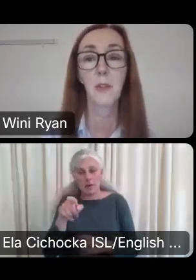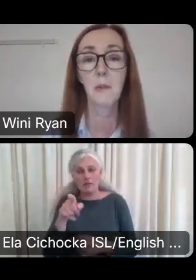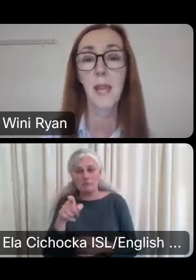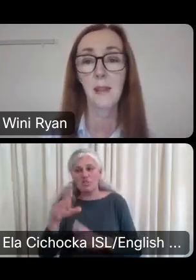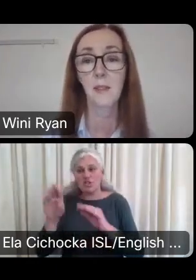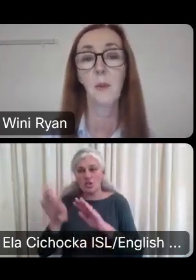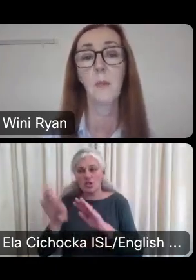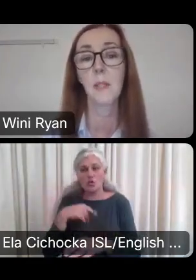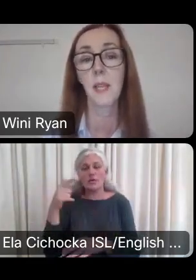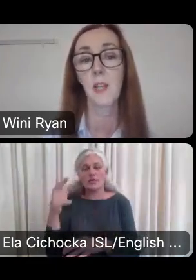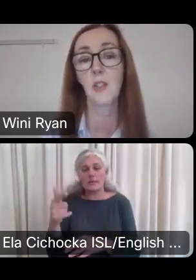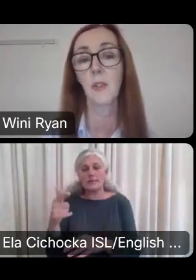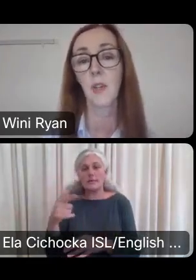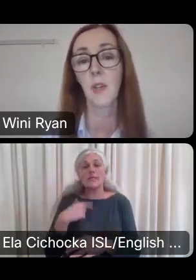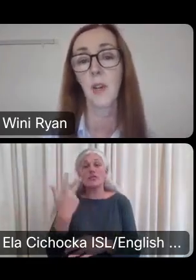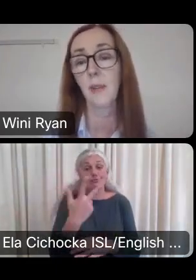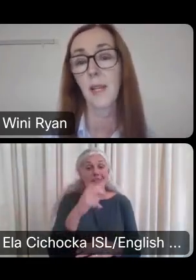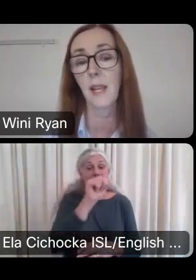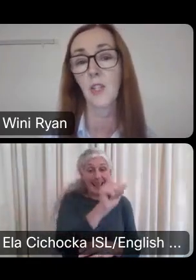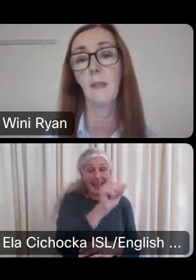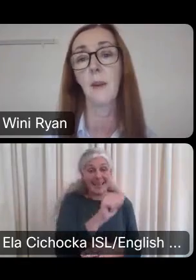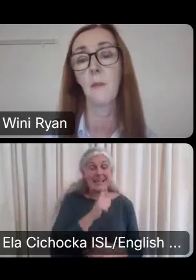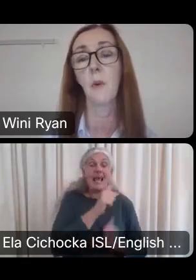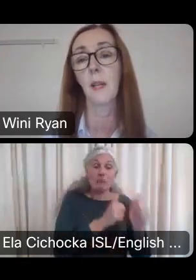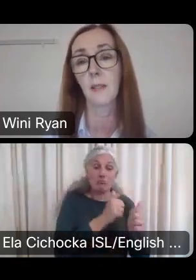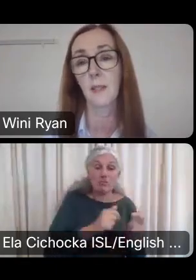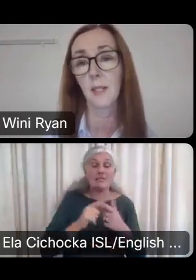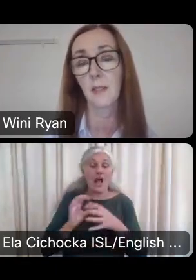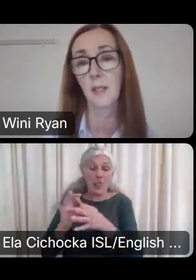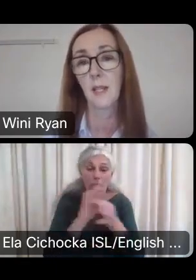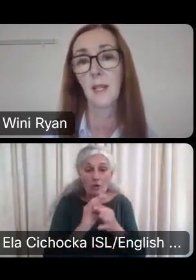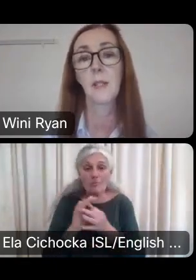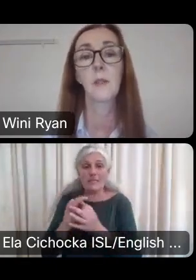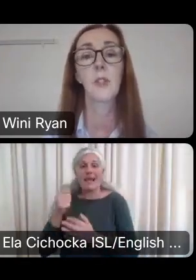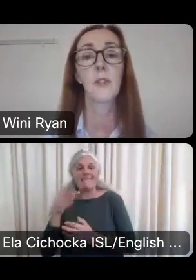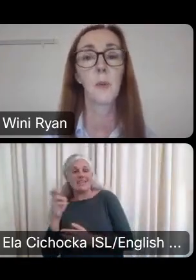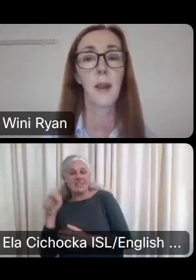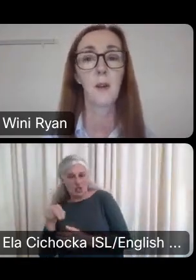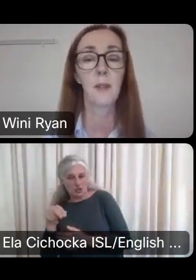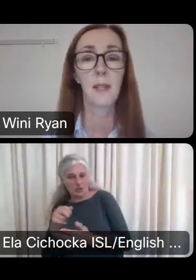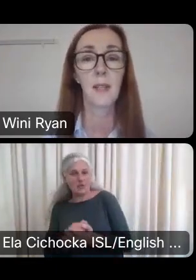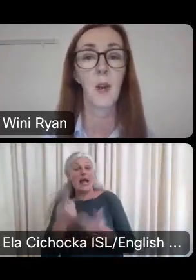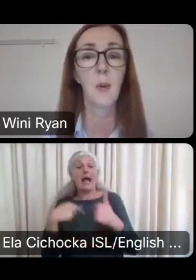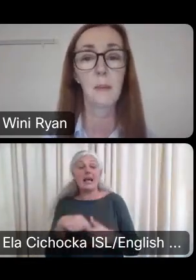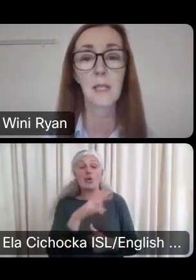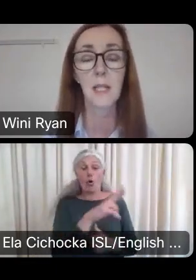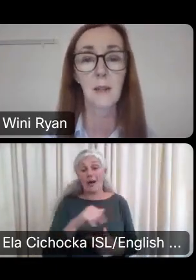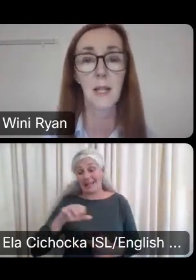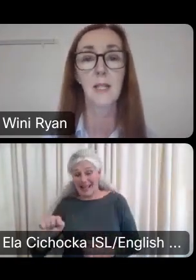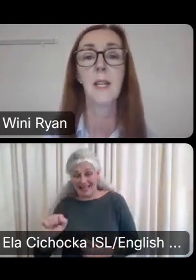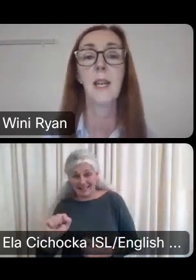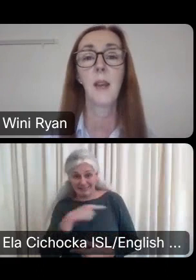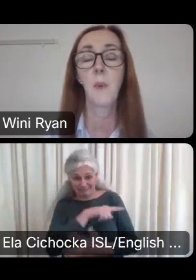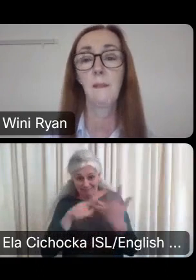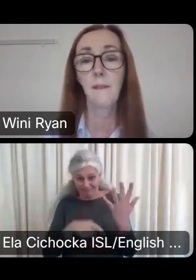about the 3 A's, so appreciation, autonomy, affiliation, and then role and status. So just to go back over that again, I hope I was clear in